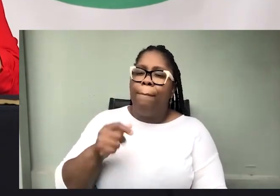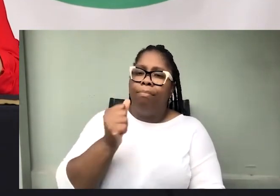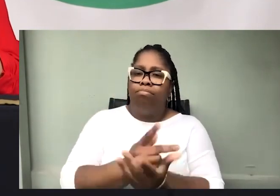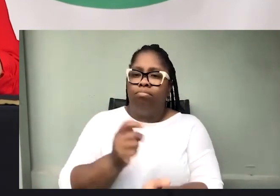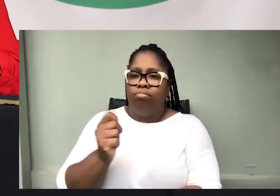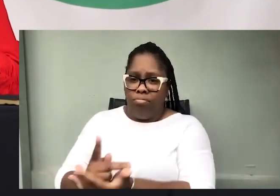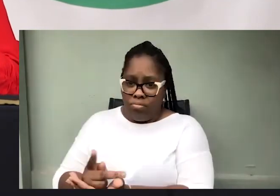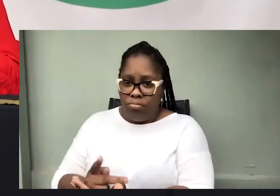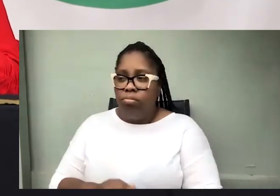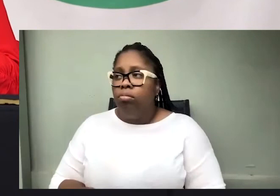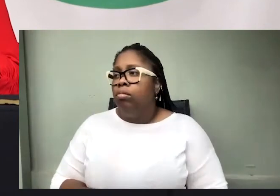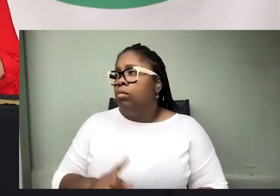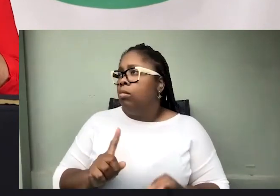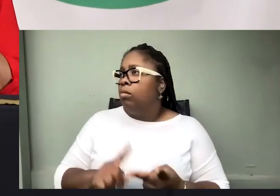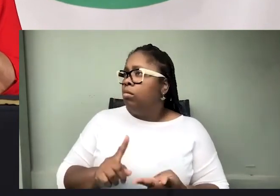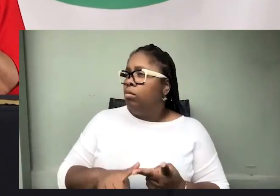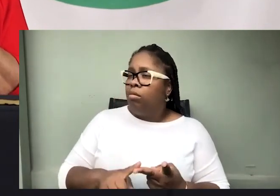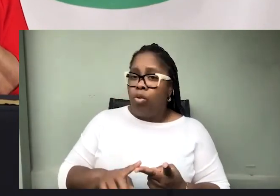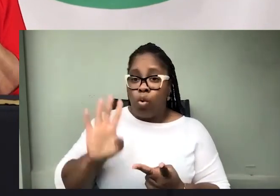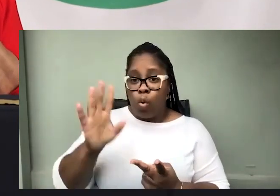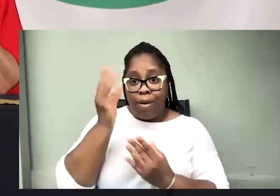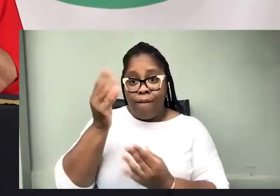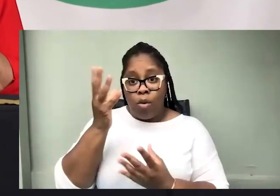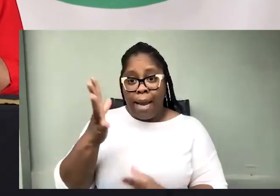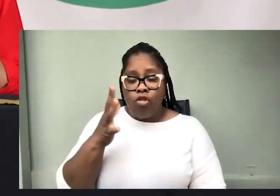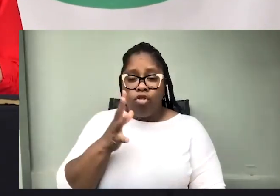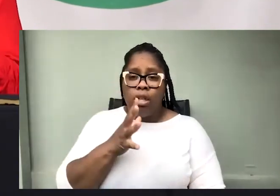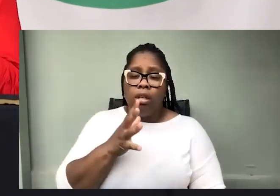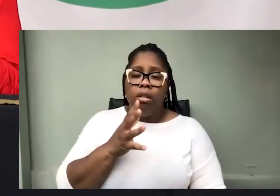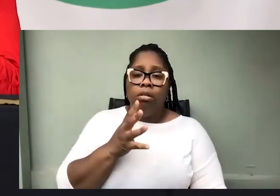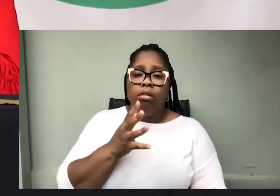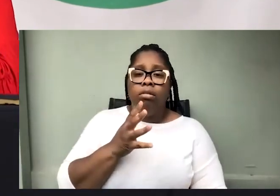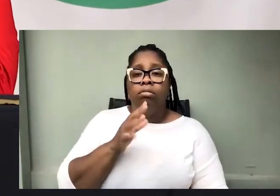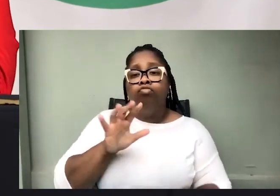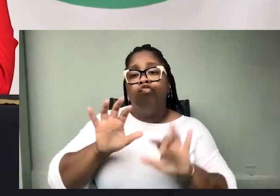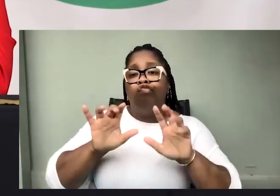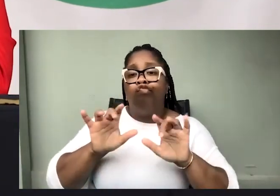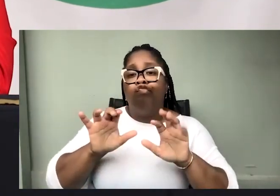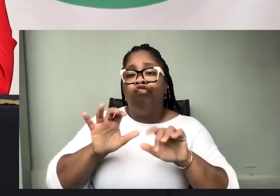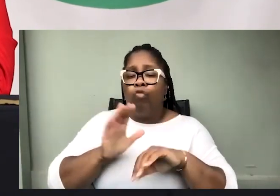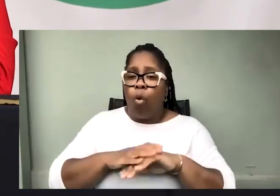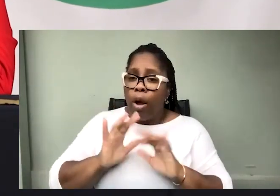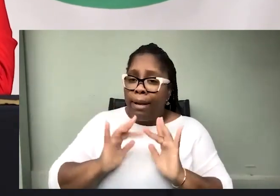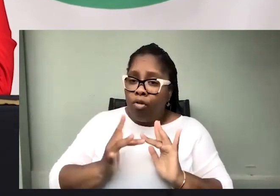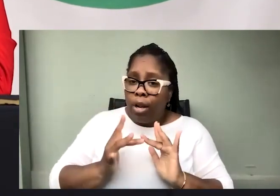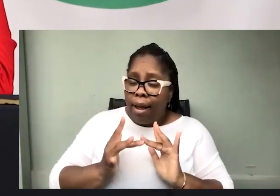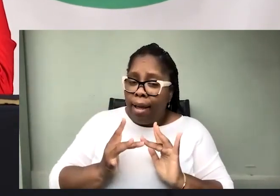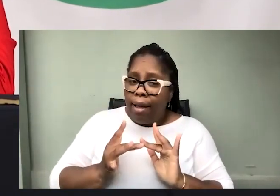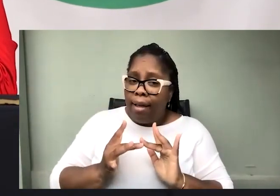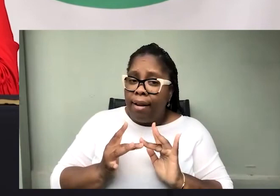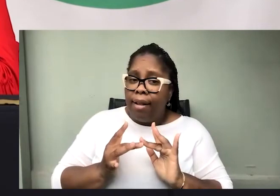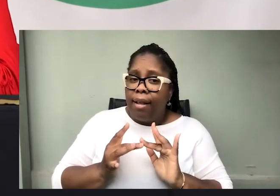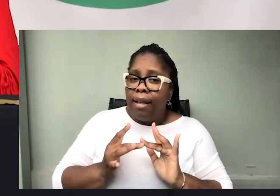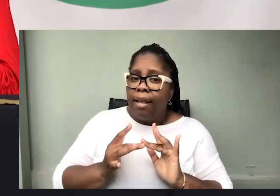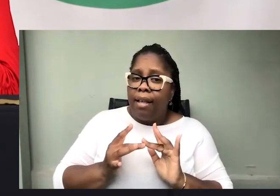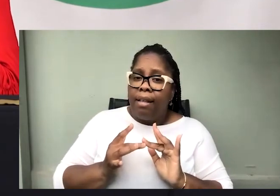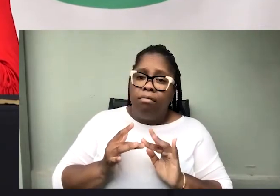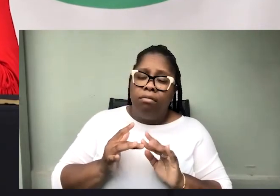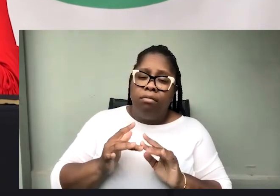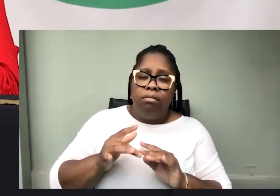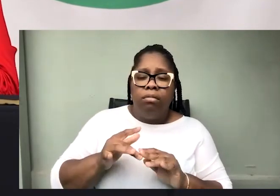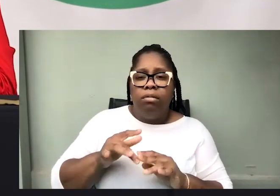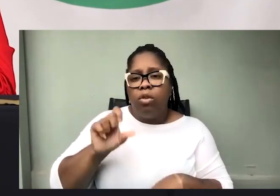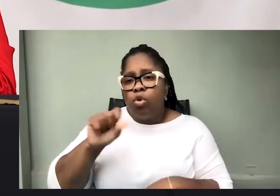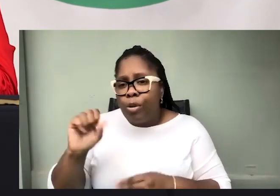authentication? Are you giving information out via the web that is allowing people